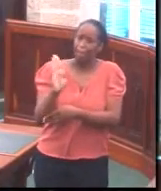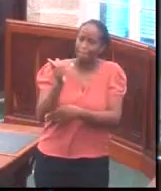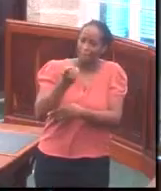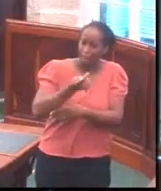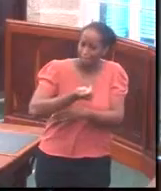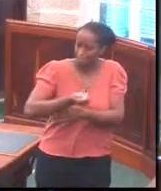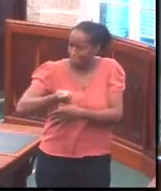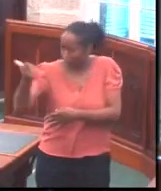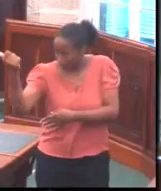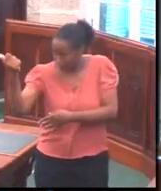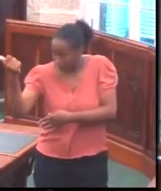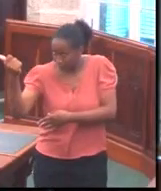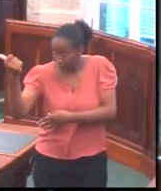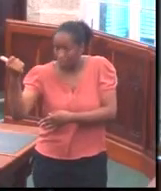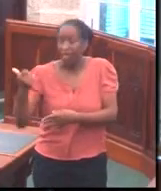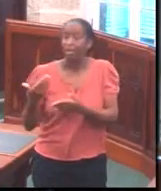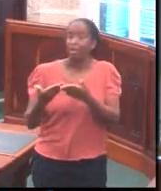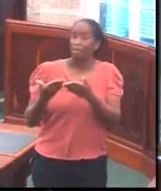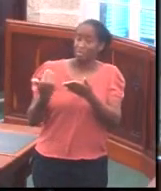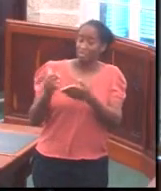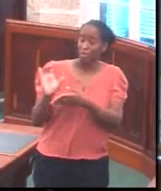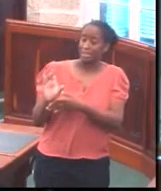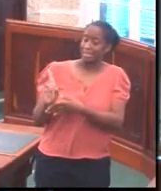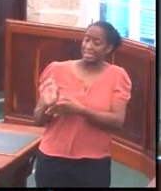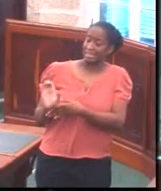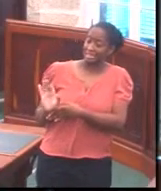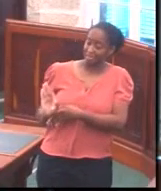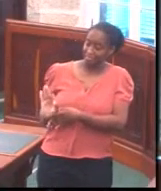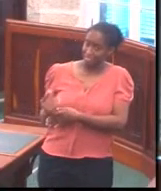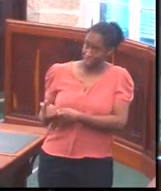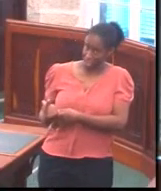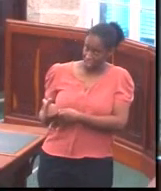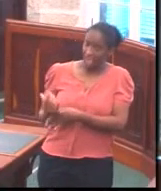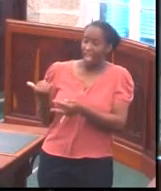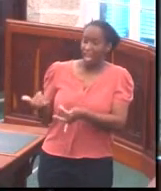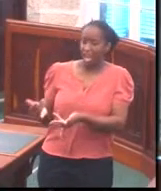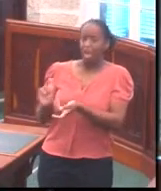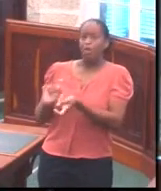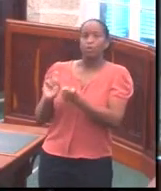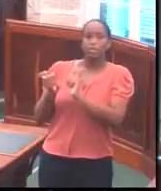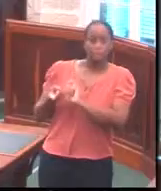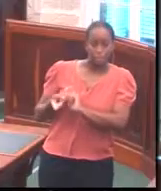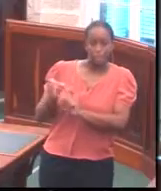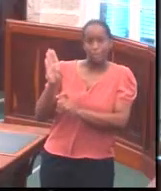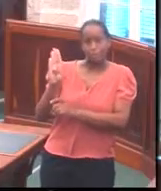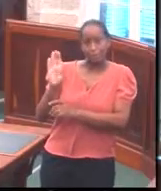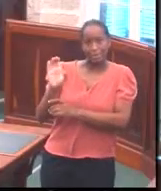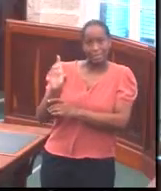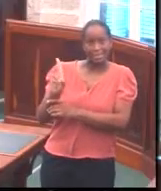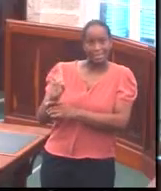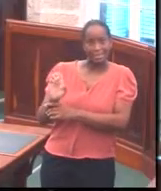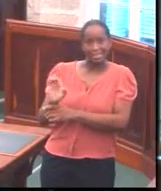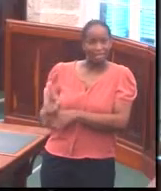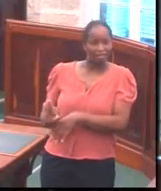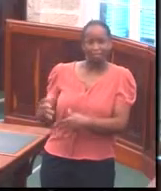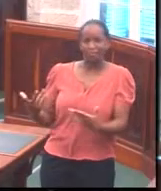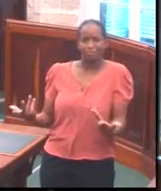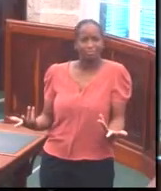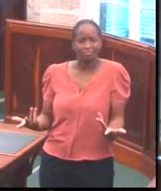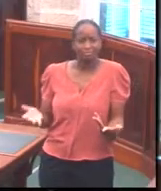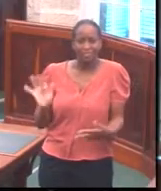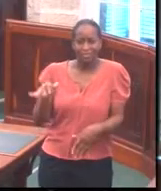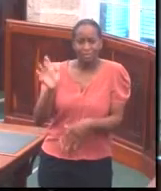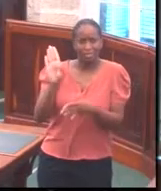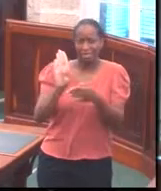is changed. That is all. That is all, honourable members. So it does nothing. It says nothing in relation to C